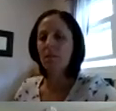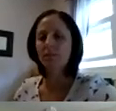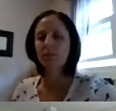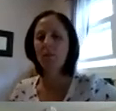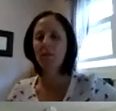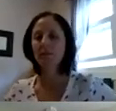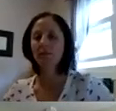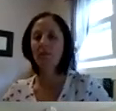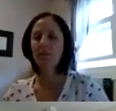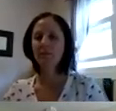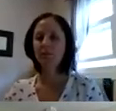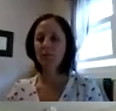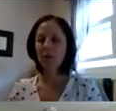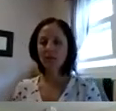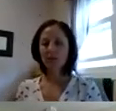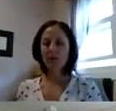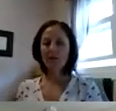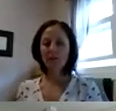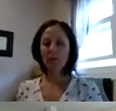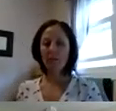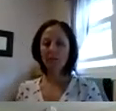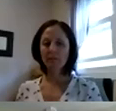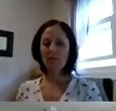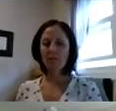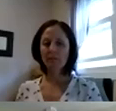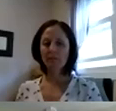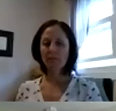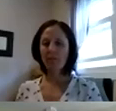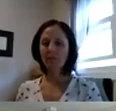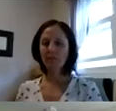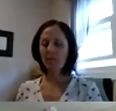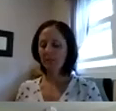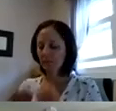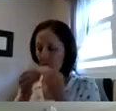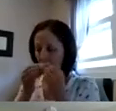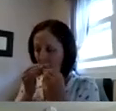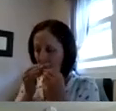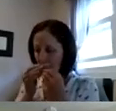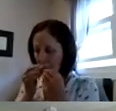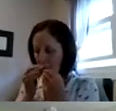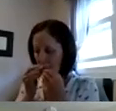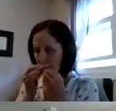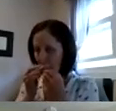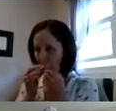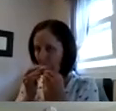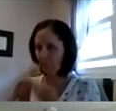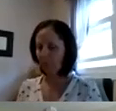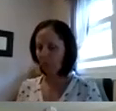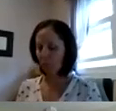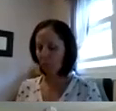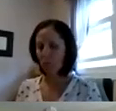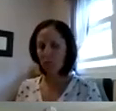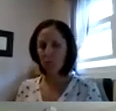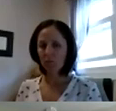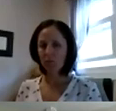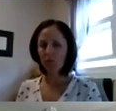$7,225, that'll be a set amount, but the entirety of that grant amount will be used to pay the residency artist. An artist will incur no costs